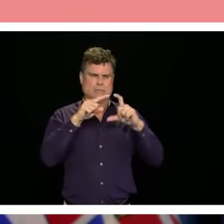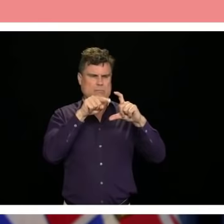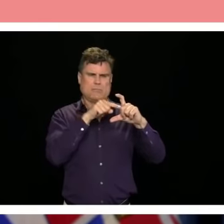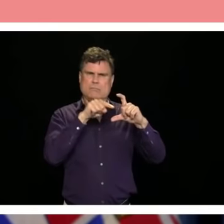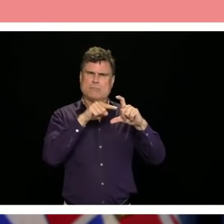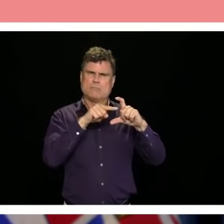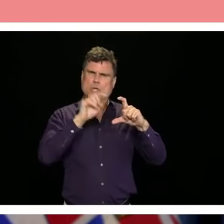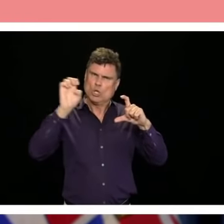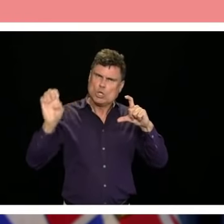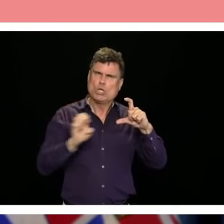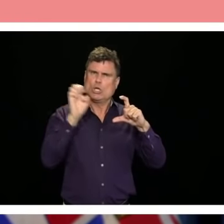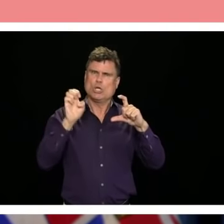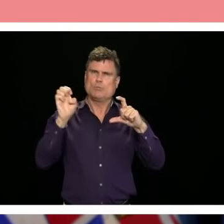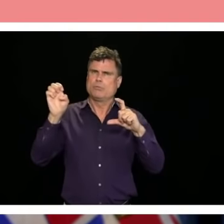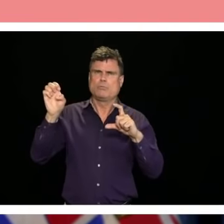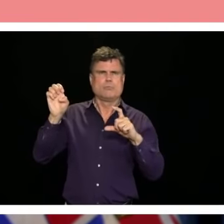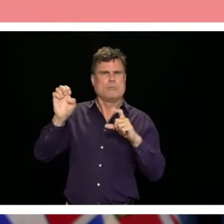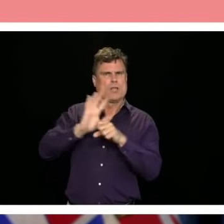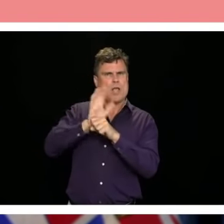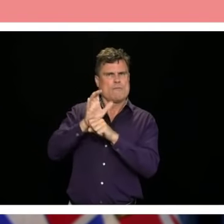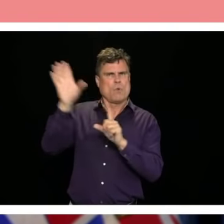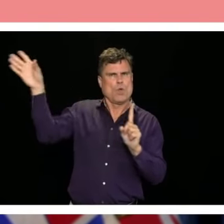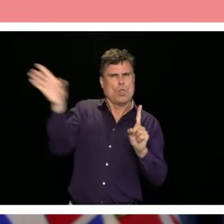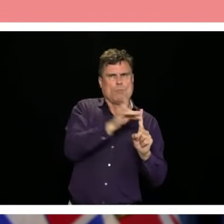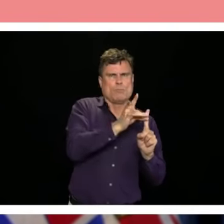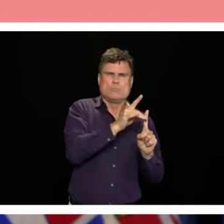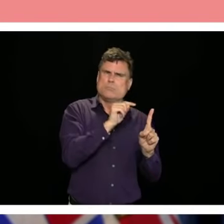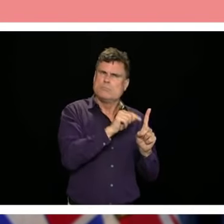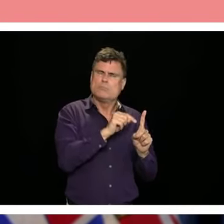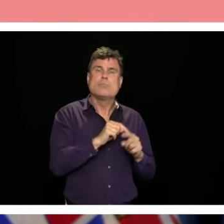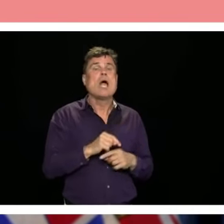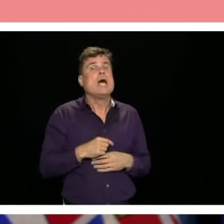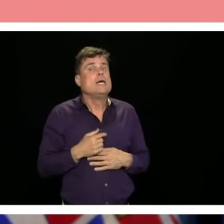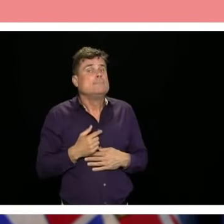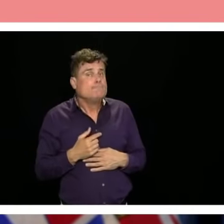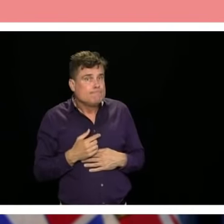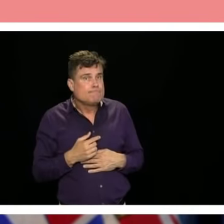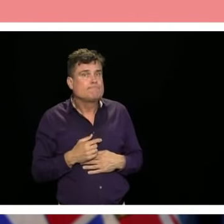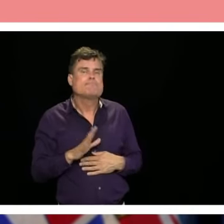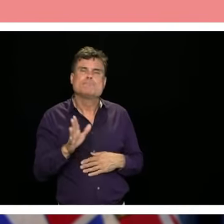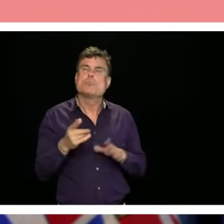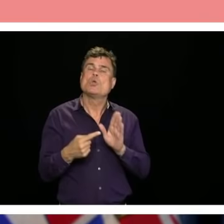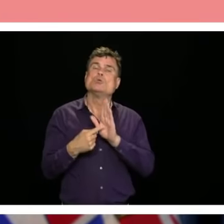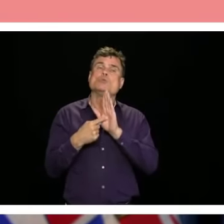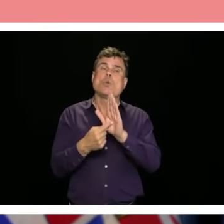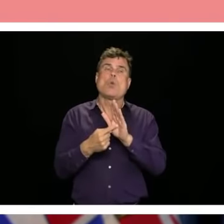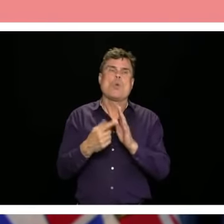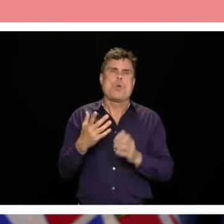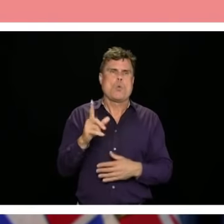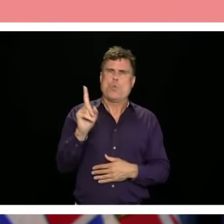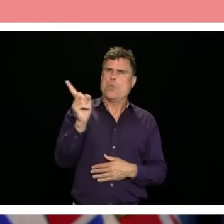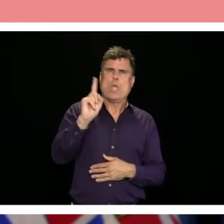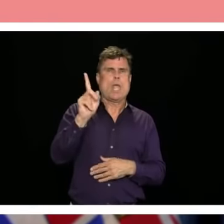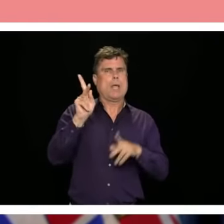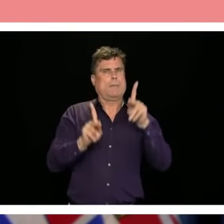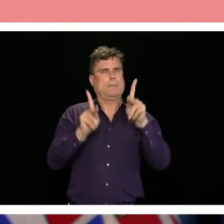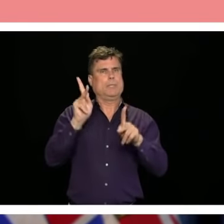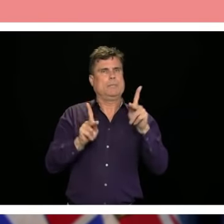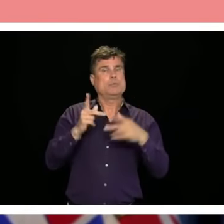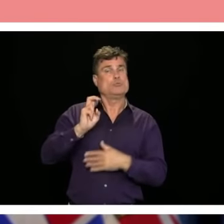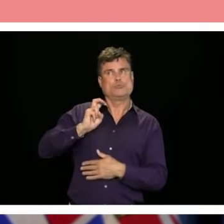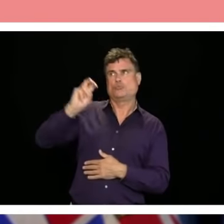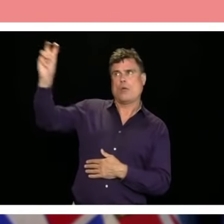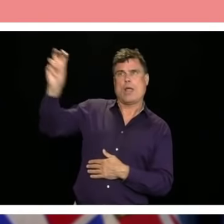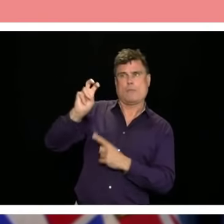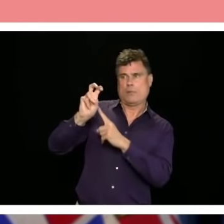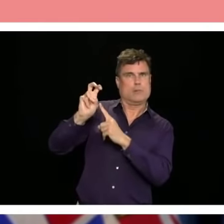any explanation of why we had a concentration of the European Eastern Canada strain and the absence of others, unlike other parts